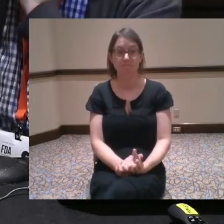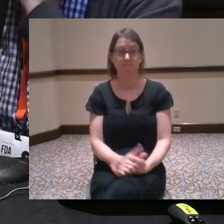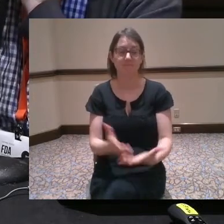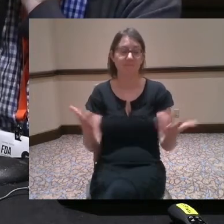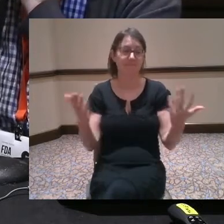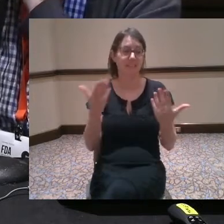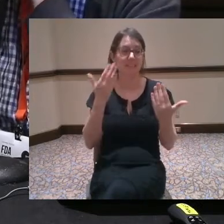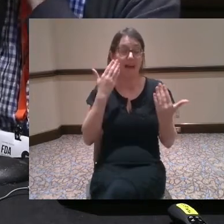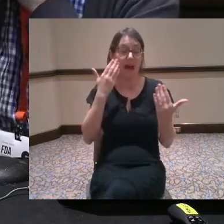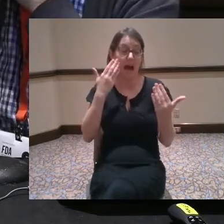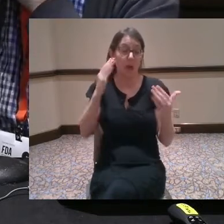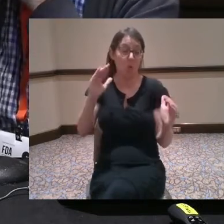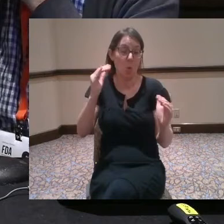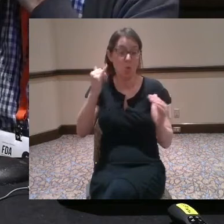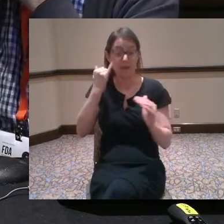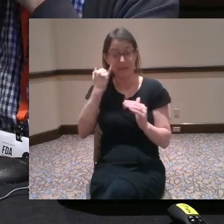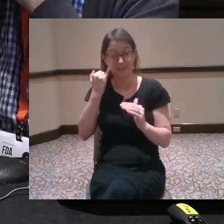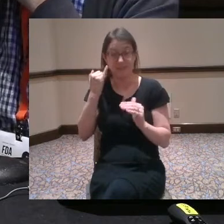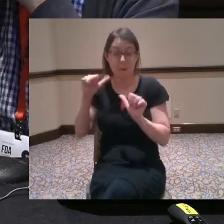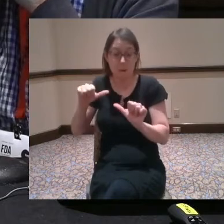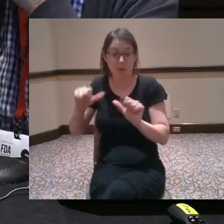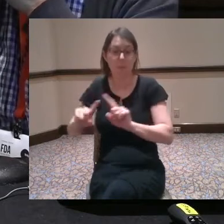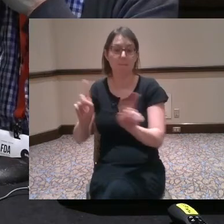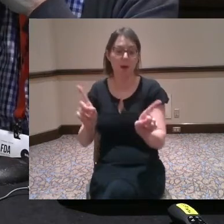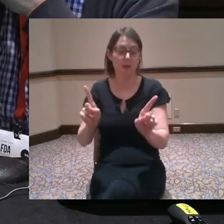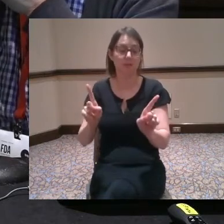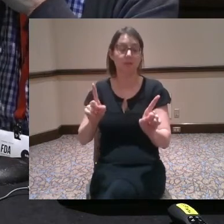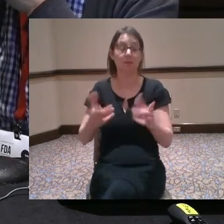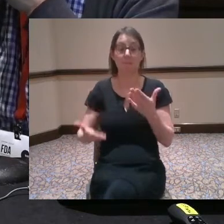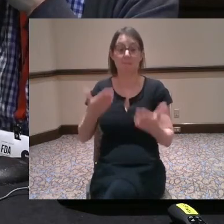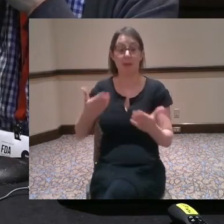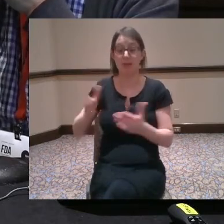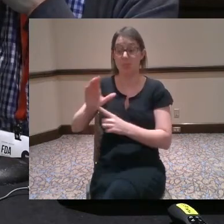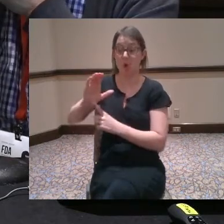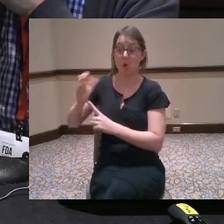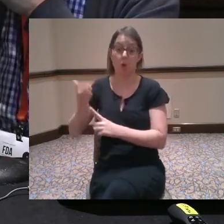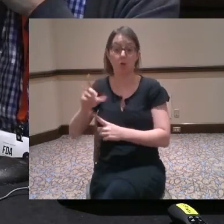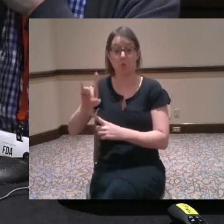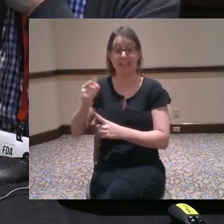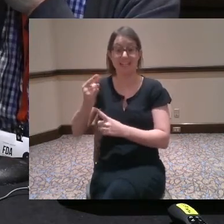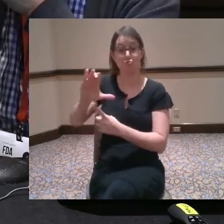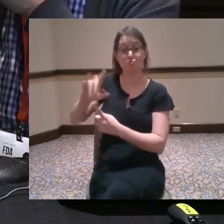I don't know how sustainable it is to see a theater in the cultural district